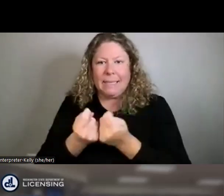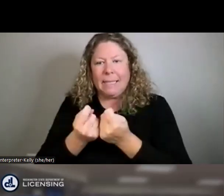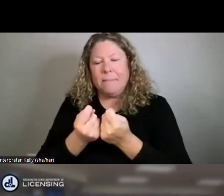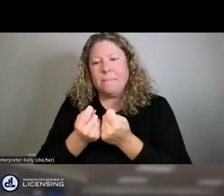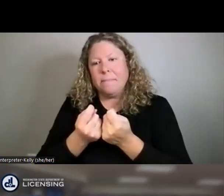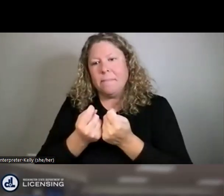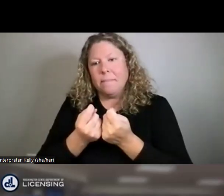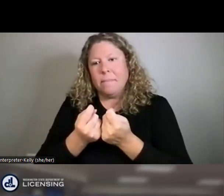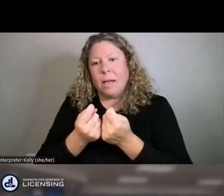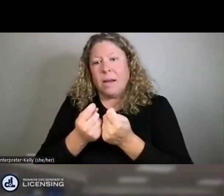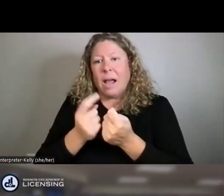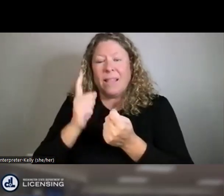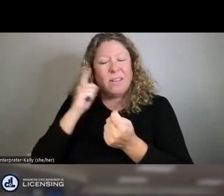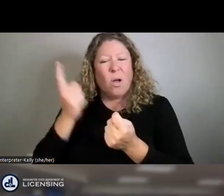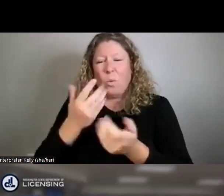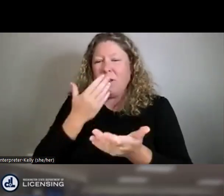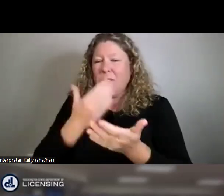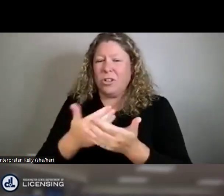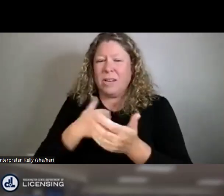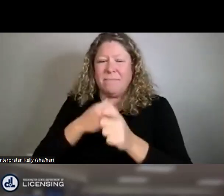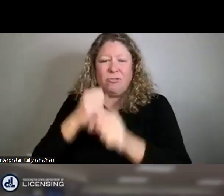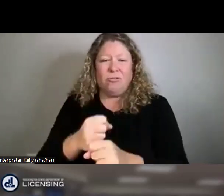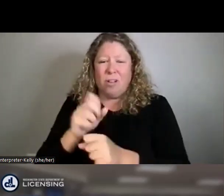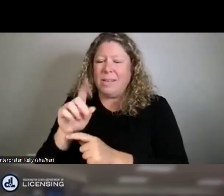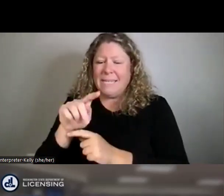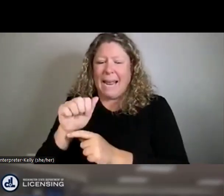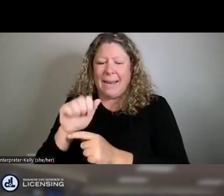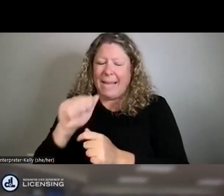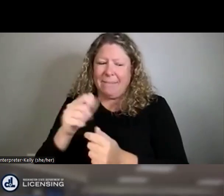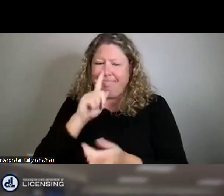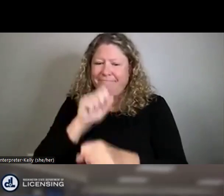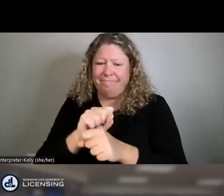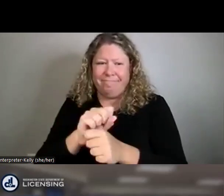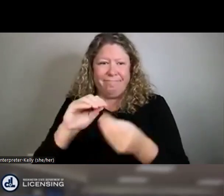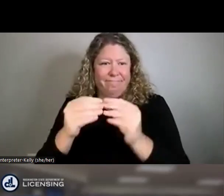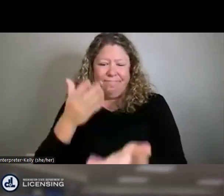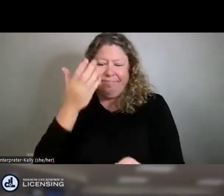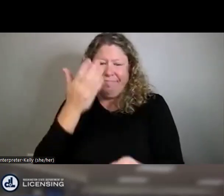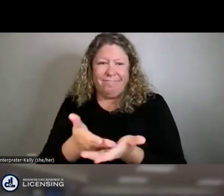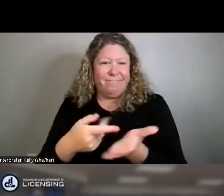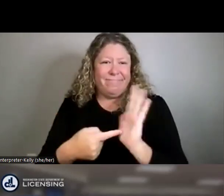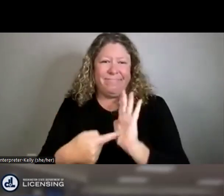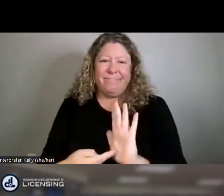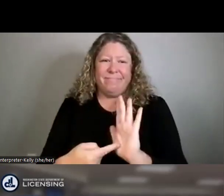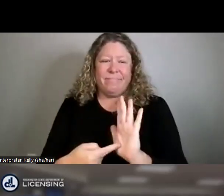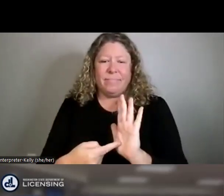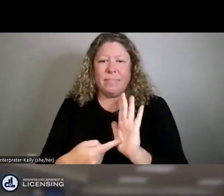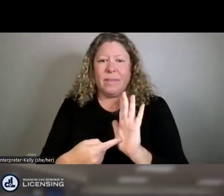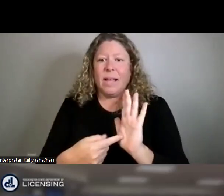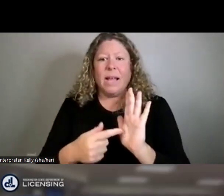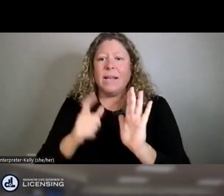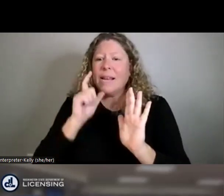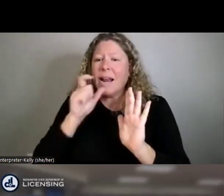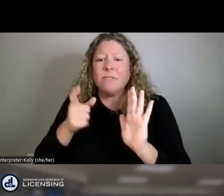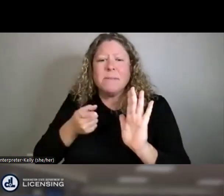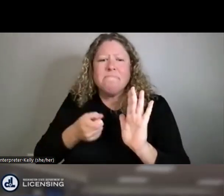strong data is a good way to go about that. And then just trying to communicate it as a matter of fact